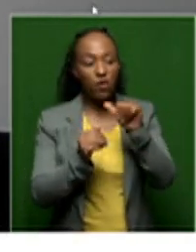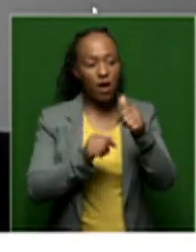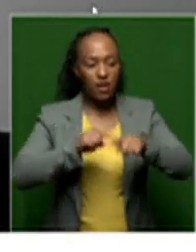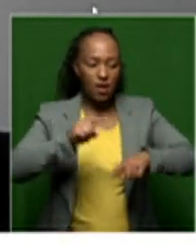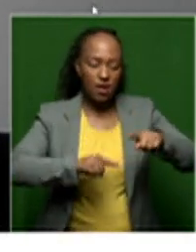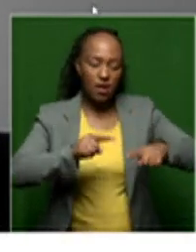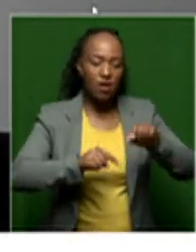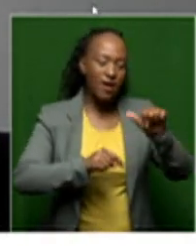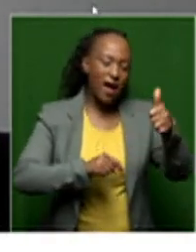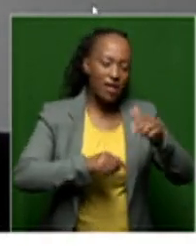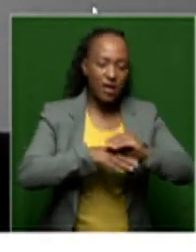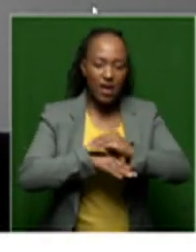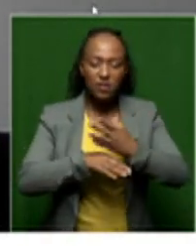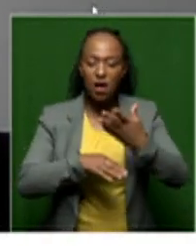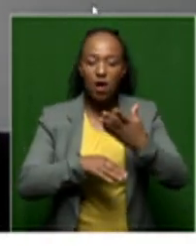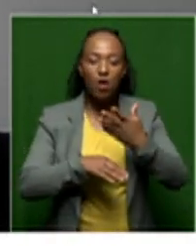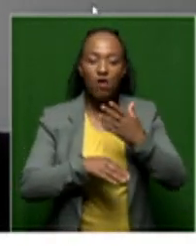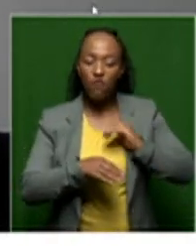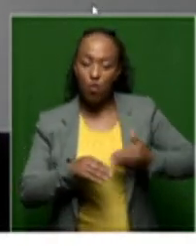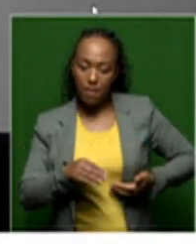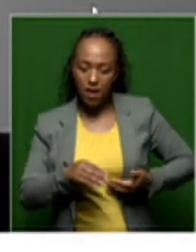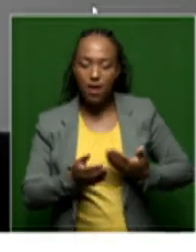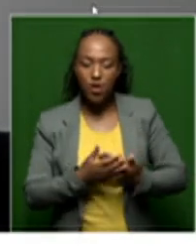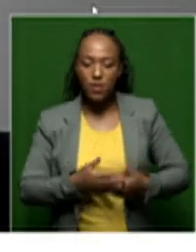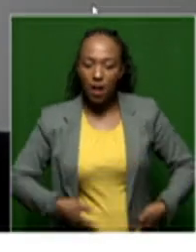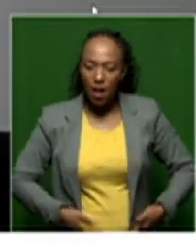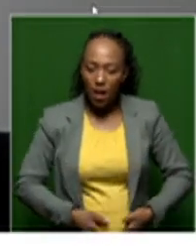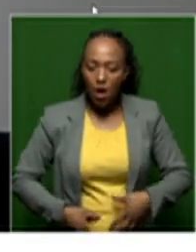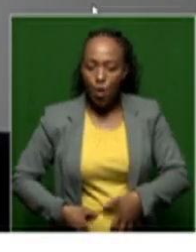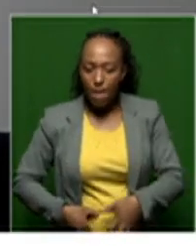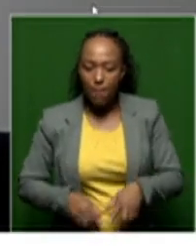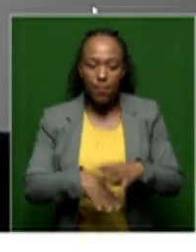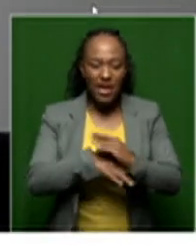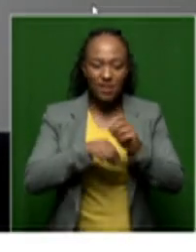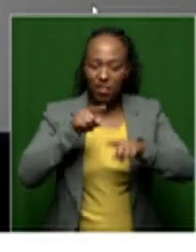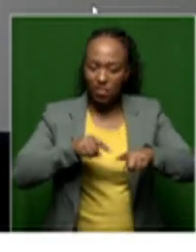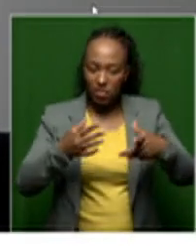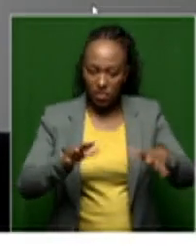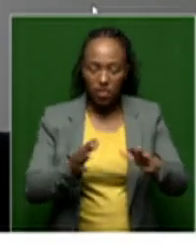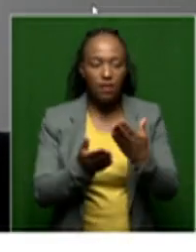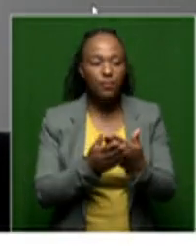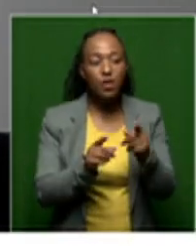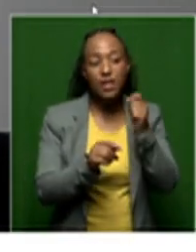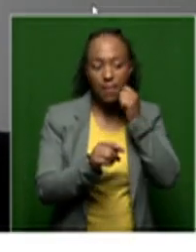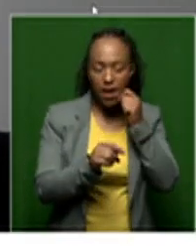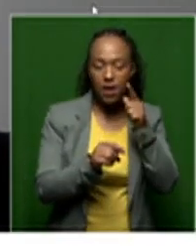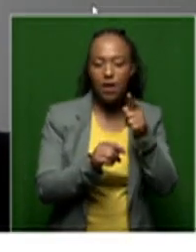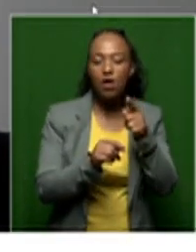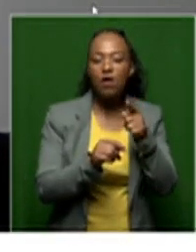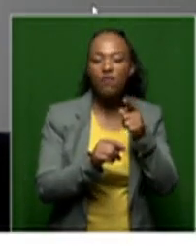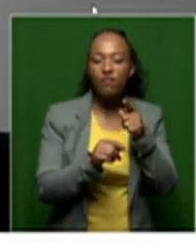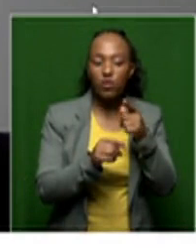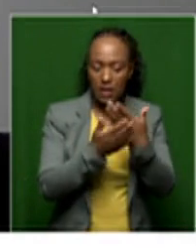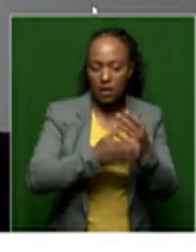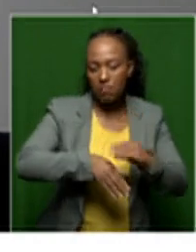as a female, or prostate cancer as a male, because mutations in these genes that we look at are actually involved in the repair